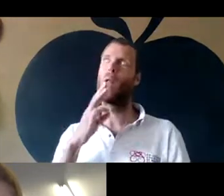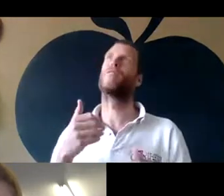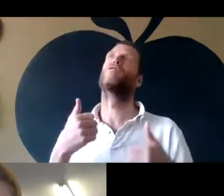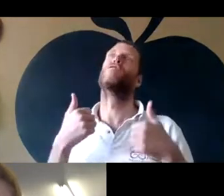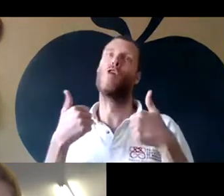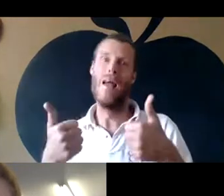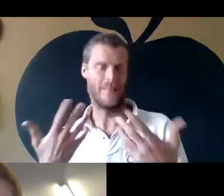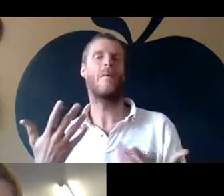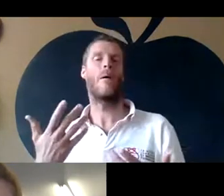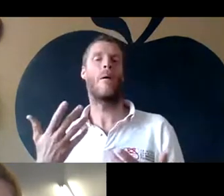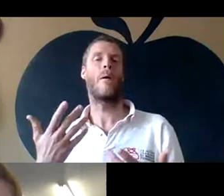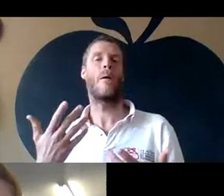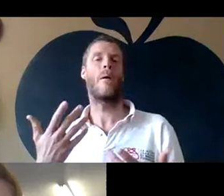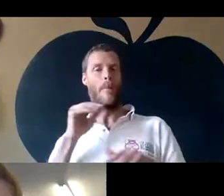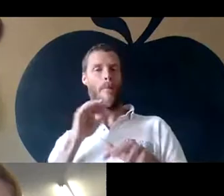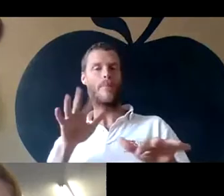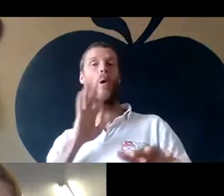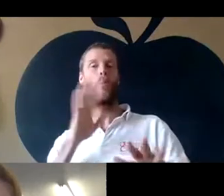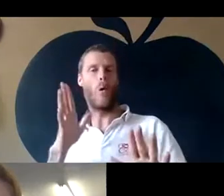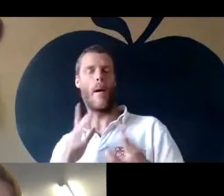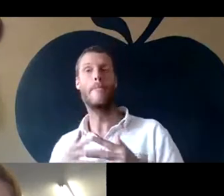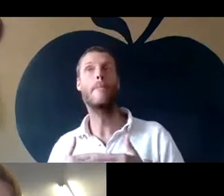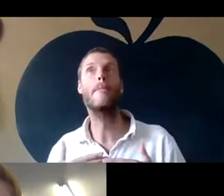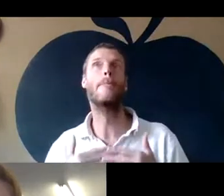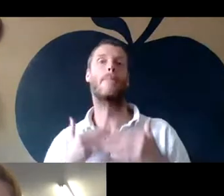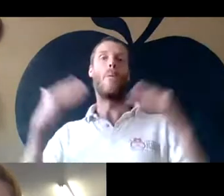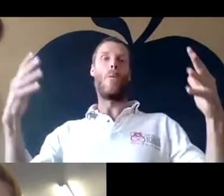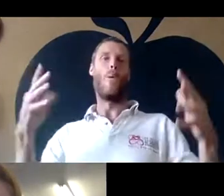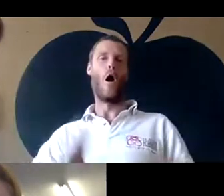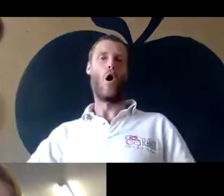That will be fantastic. I mean, it will be really great.